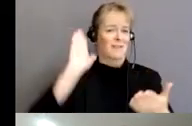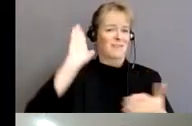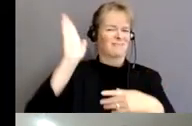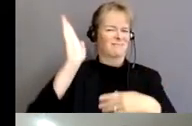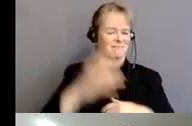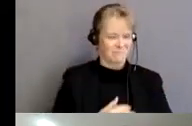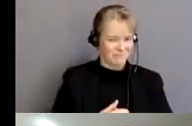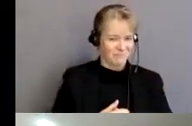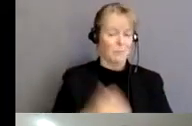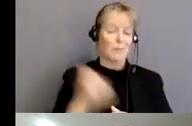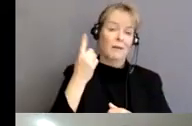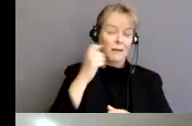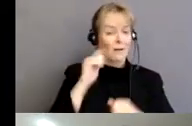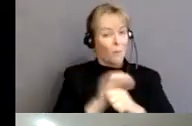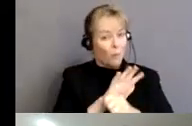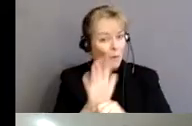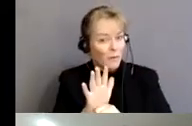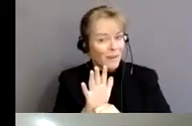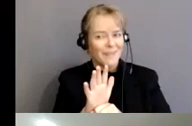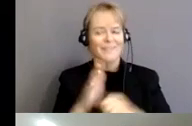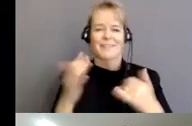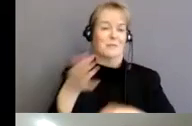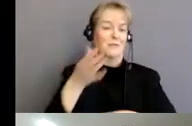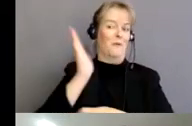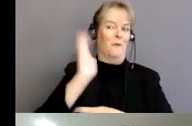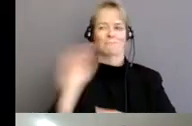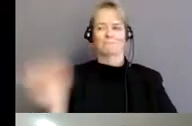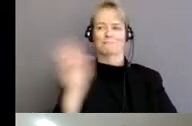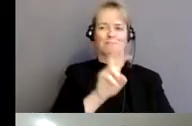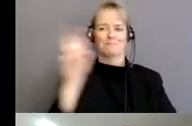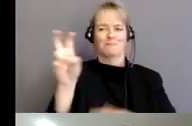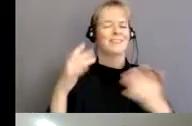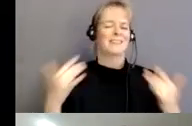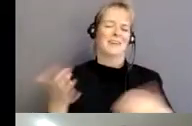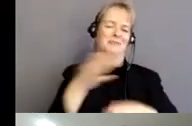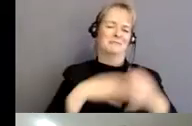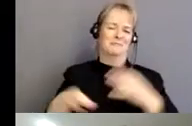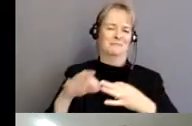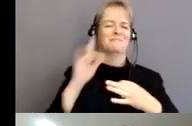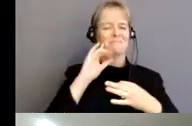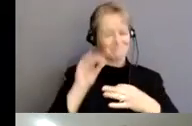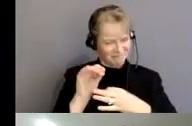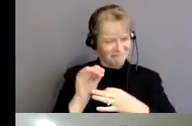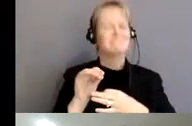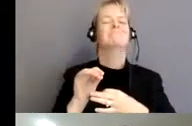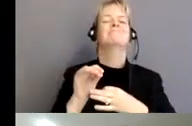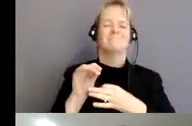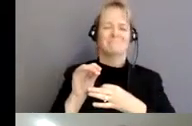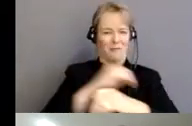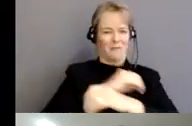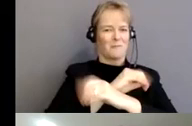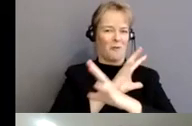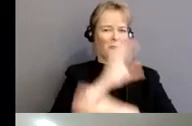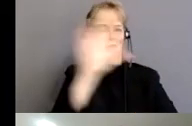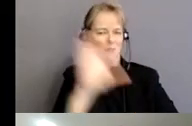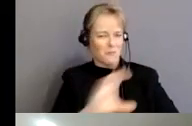because of COVID-19, we're doing it remotely and virtually, but the message is still the same, that